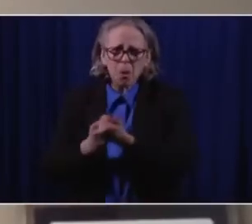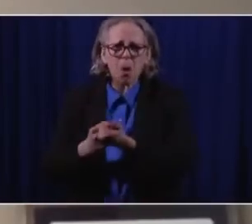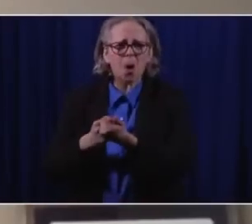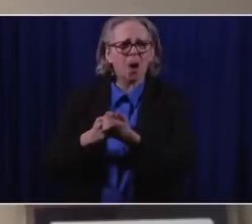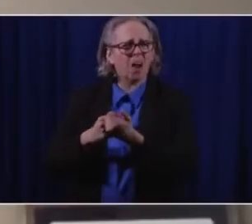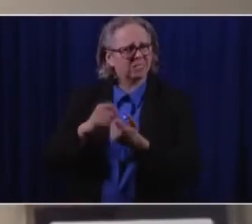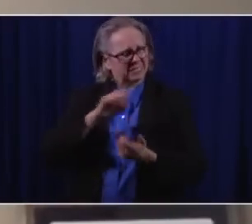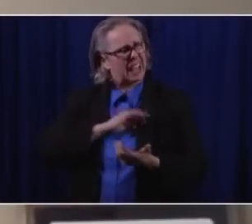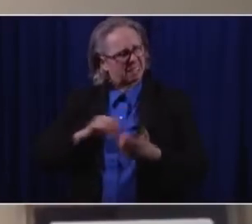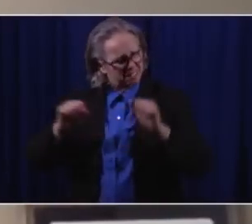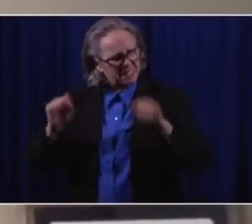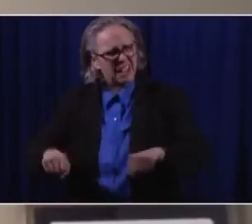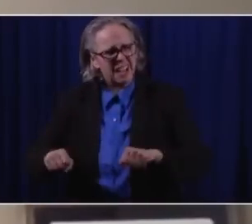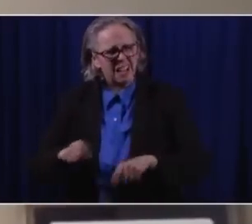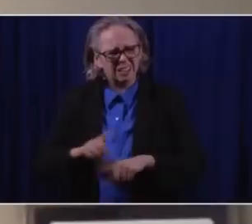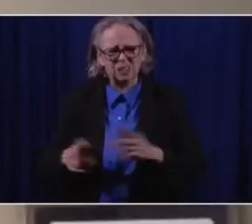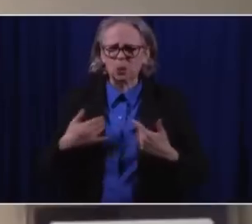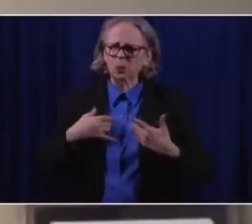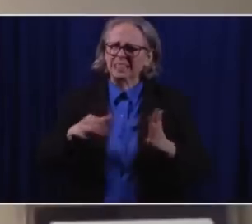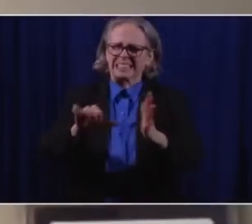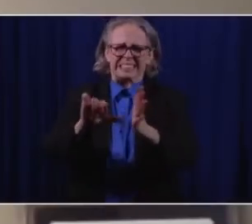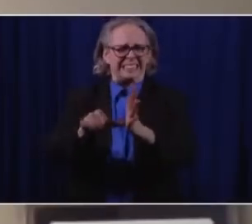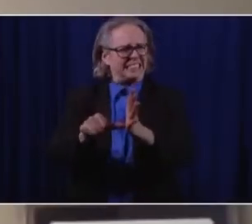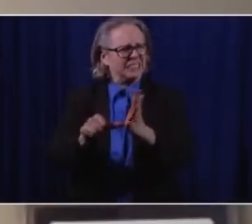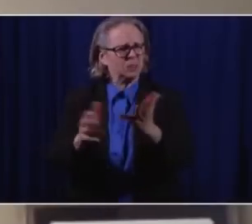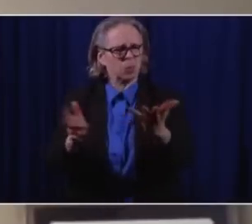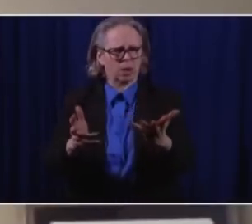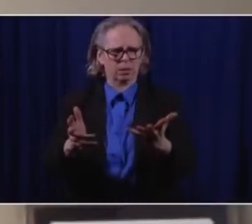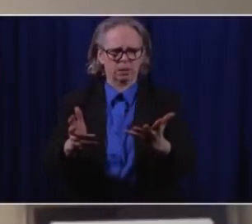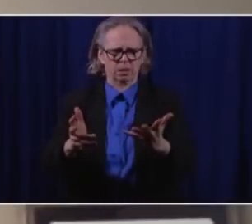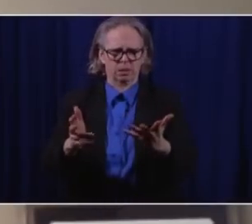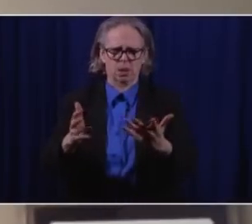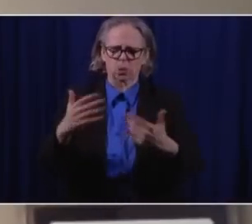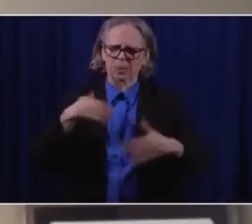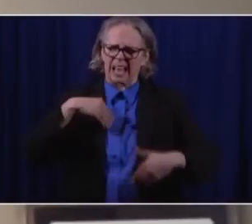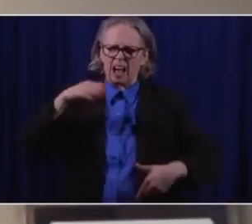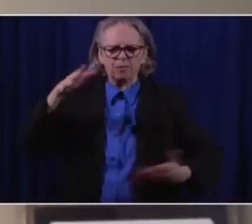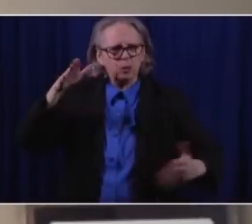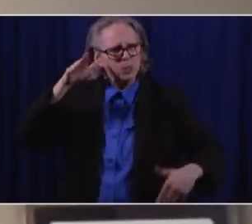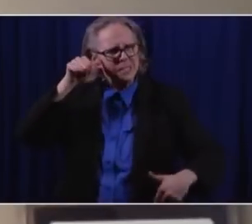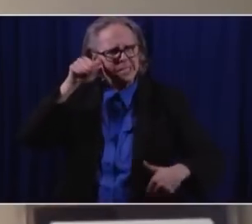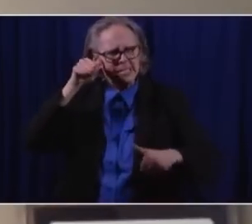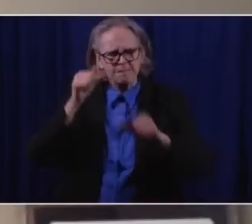staff resilience, and inside our healthcare organizations, there is a